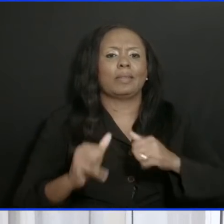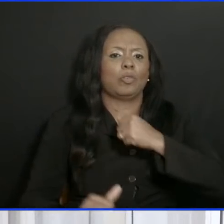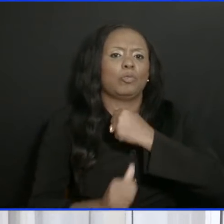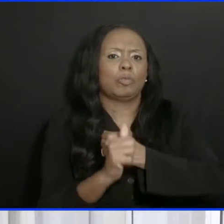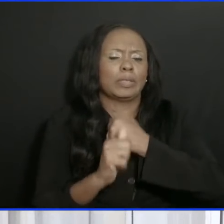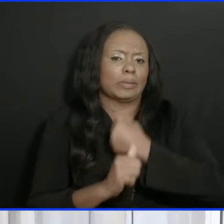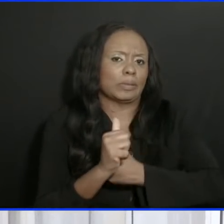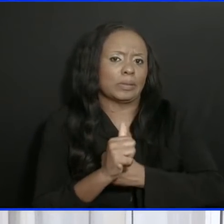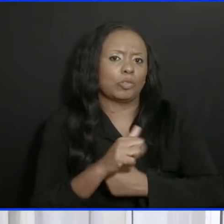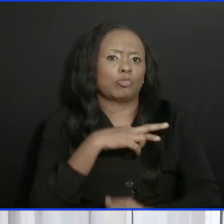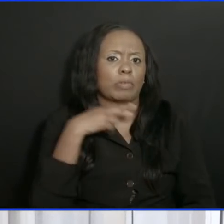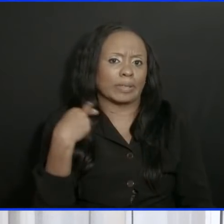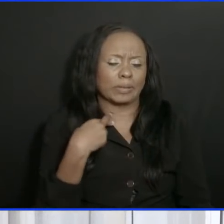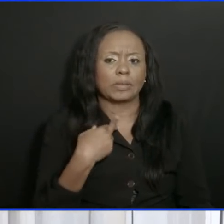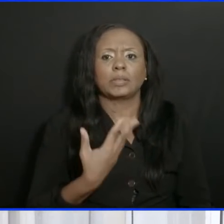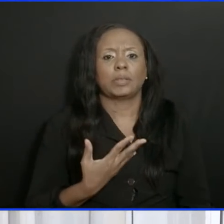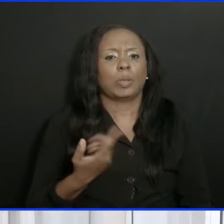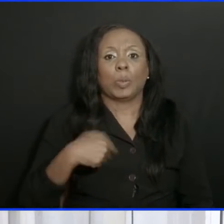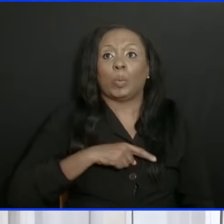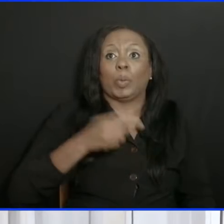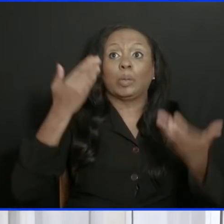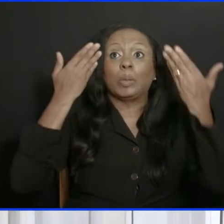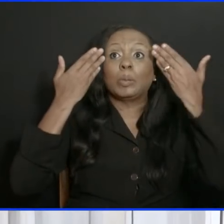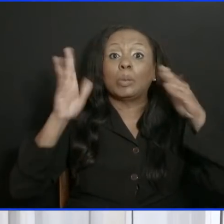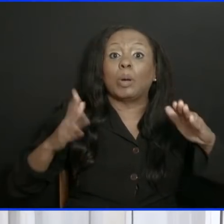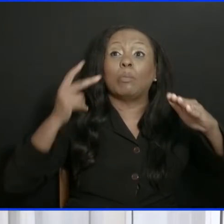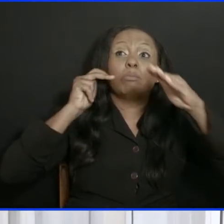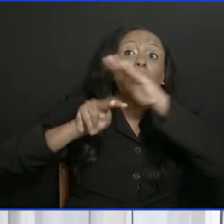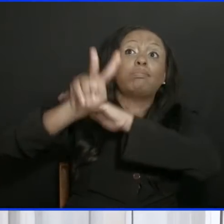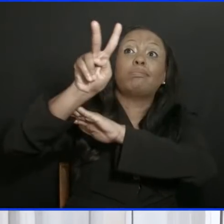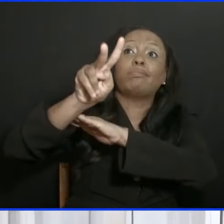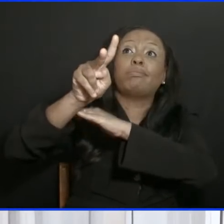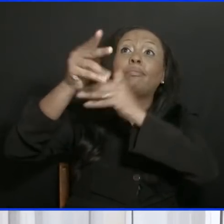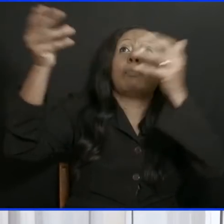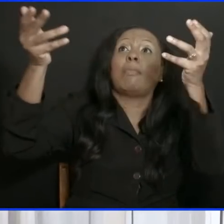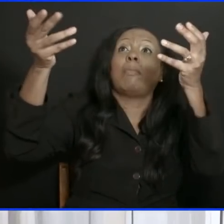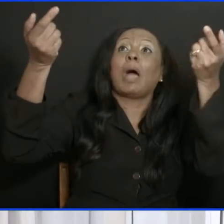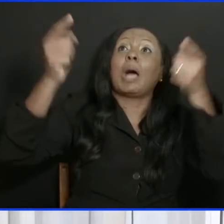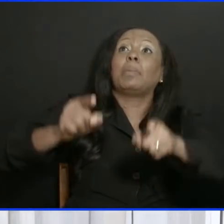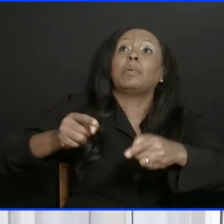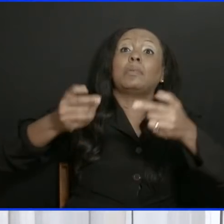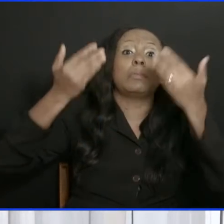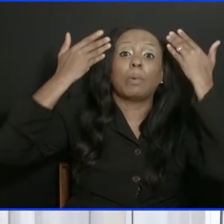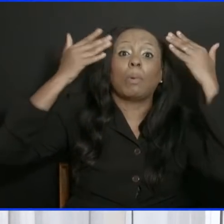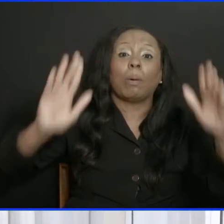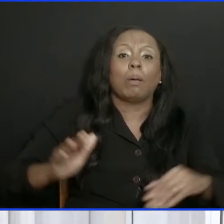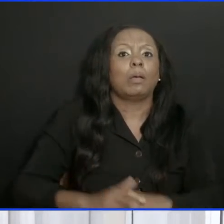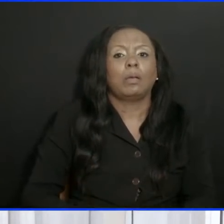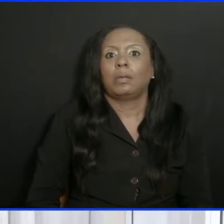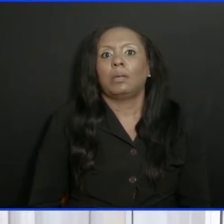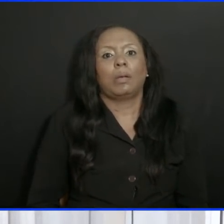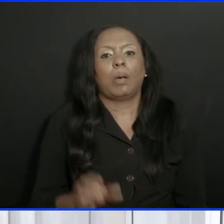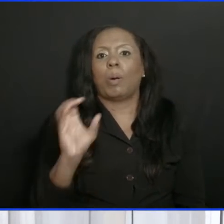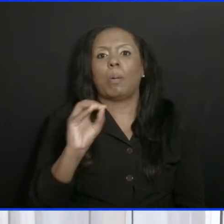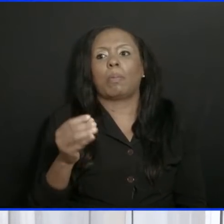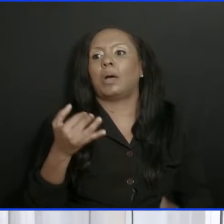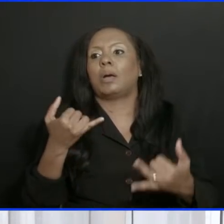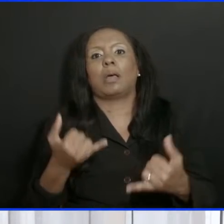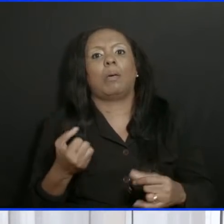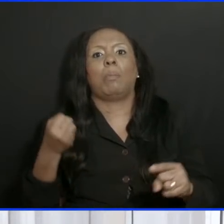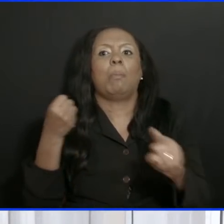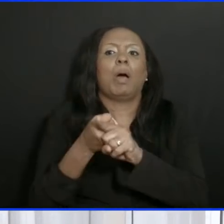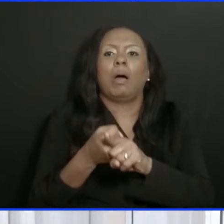what continues to lie ahead of us as we go forward. We are not even good into Omicron, but we're talking about